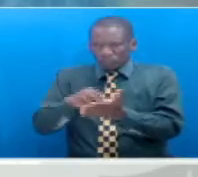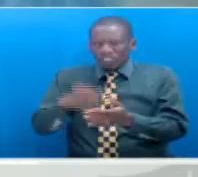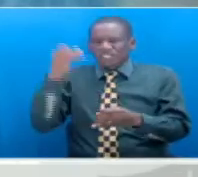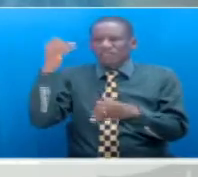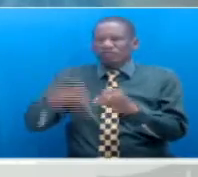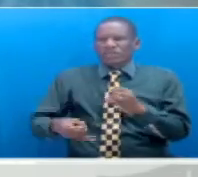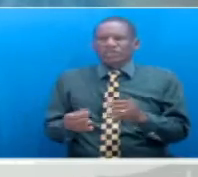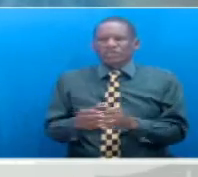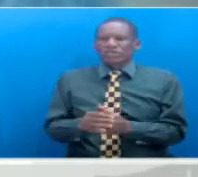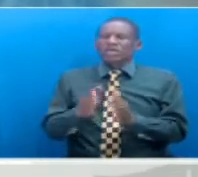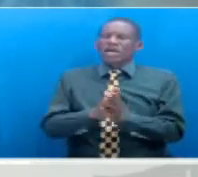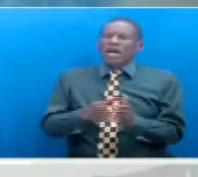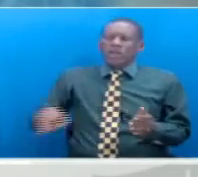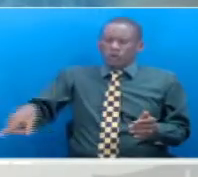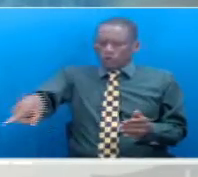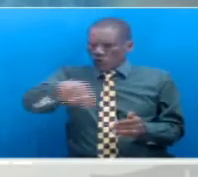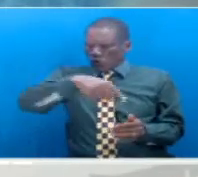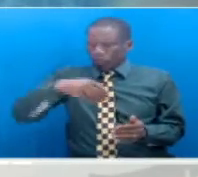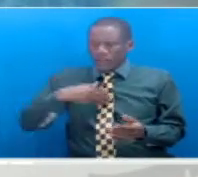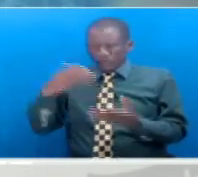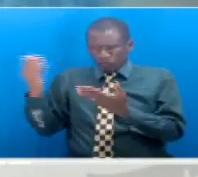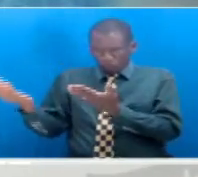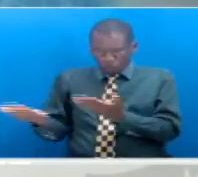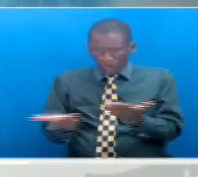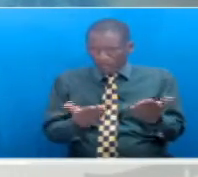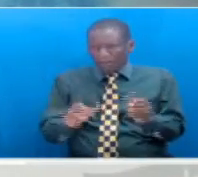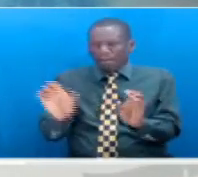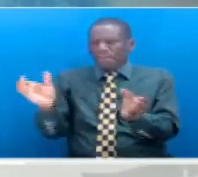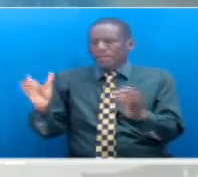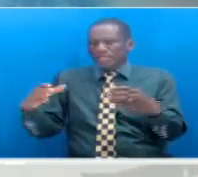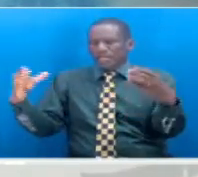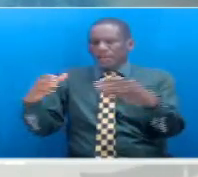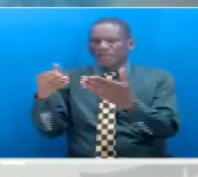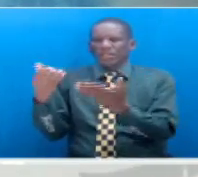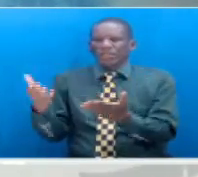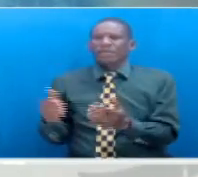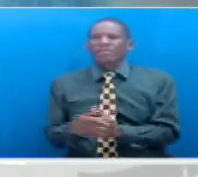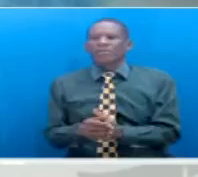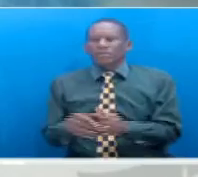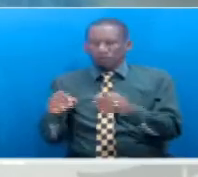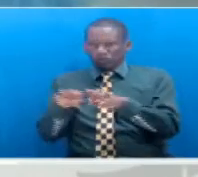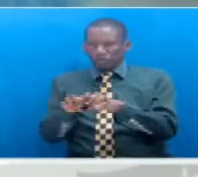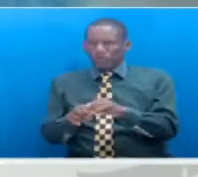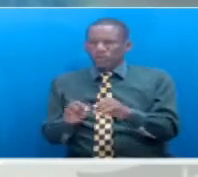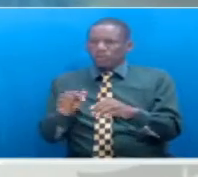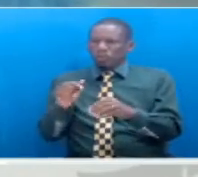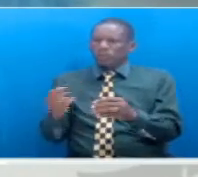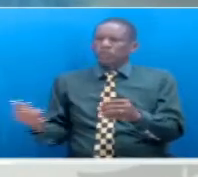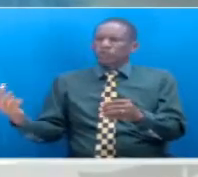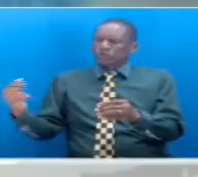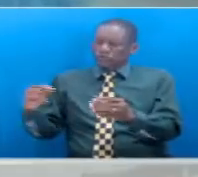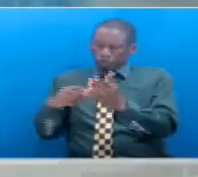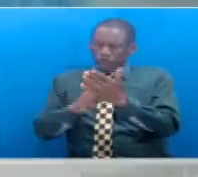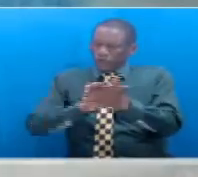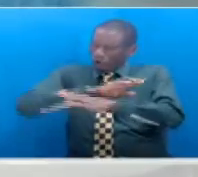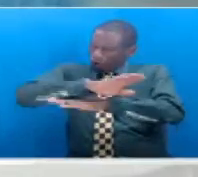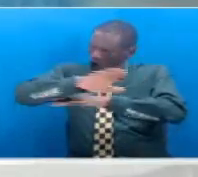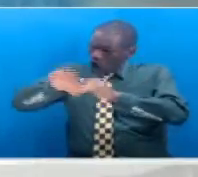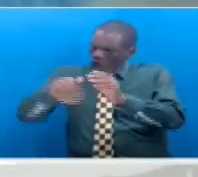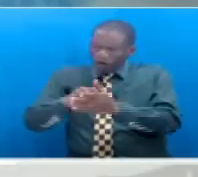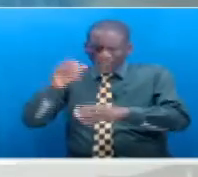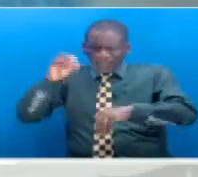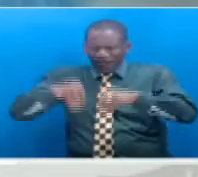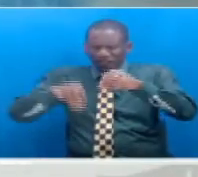final. And we have invited media houses to cover all the